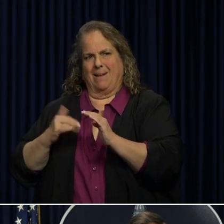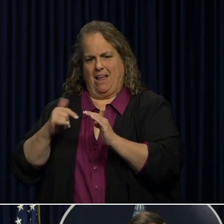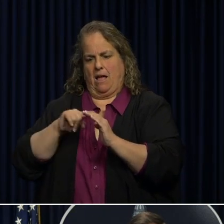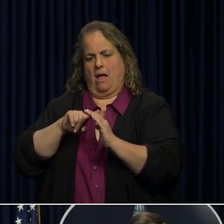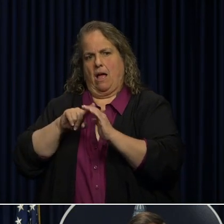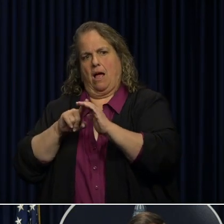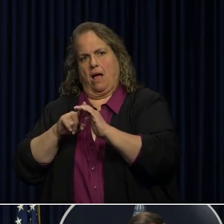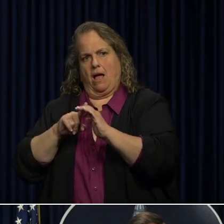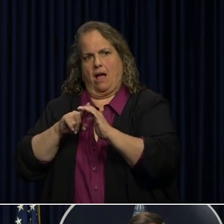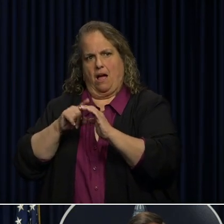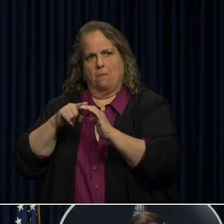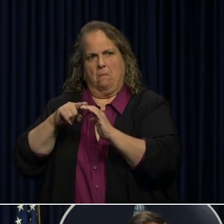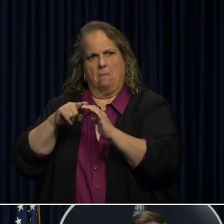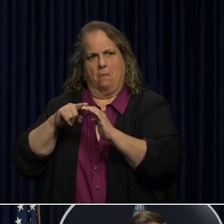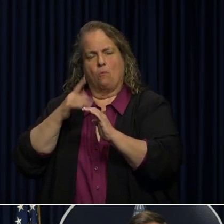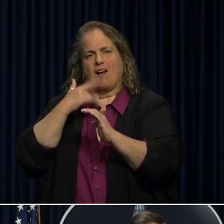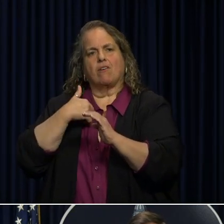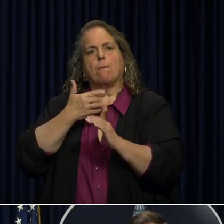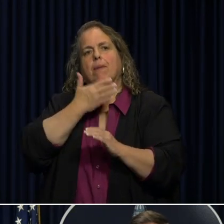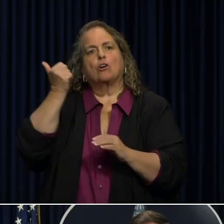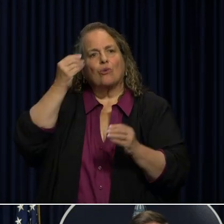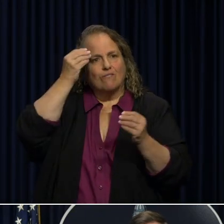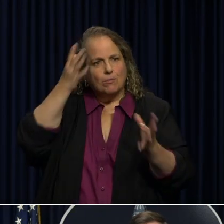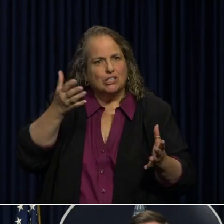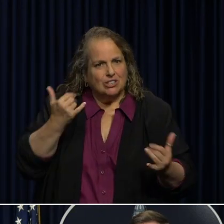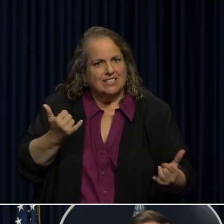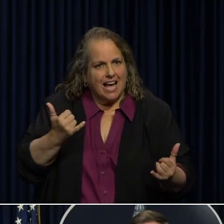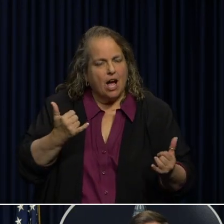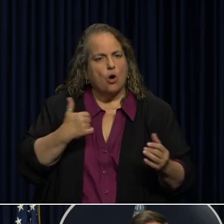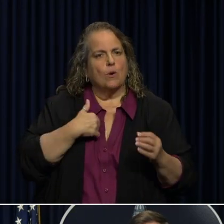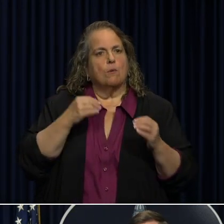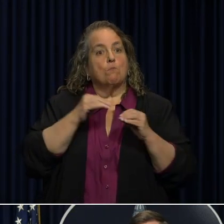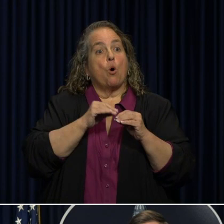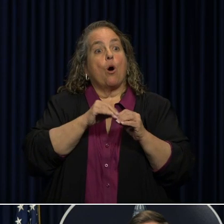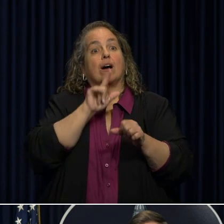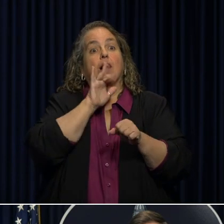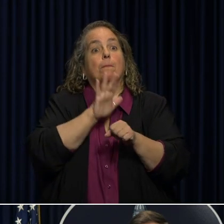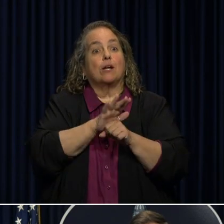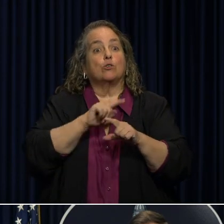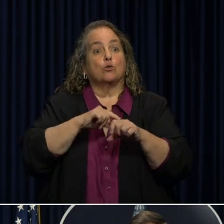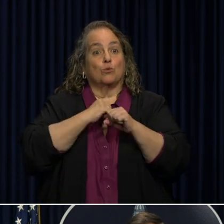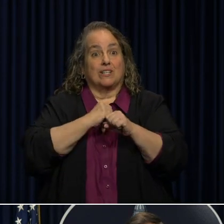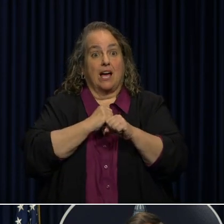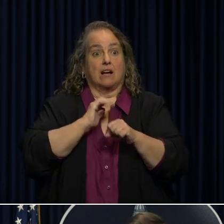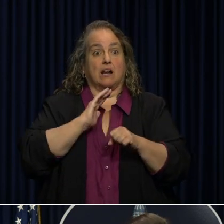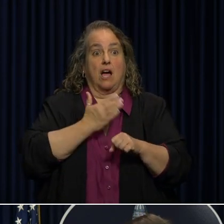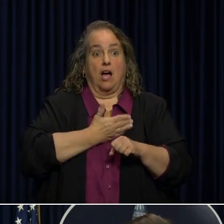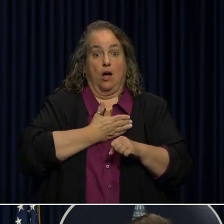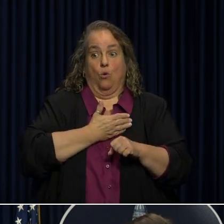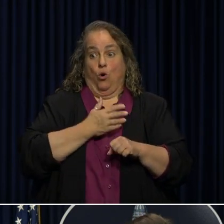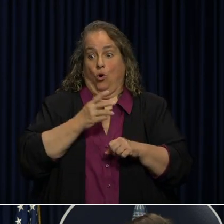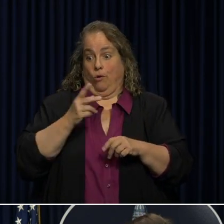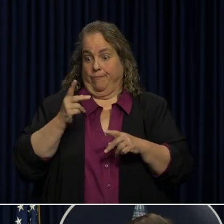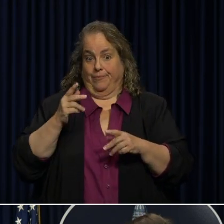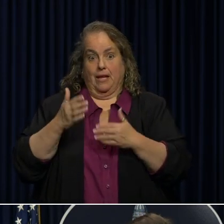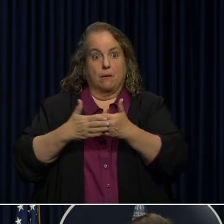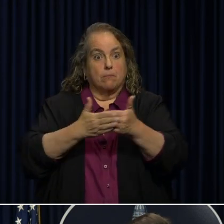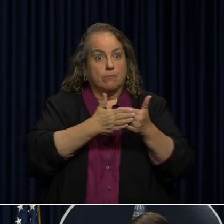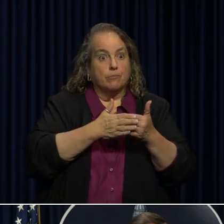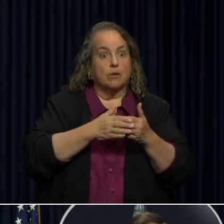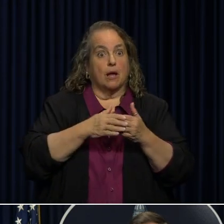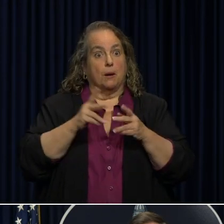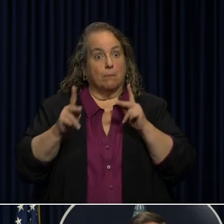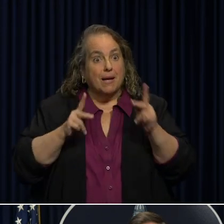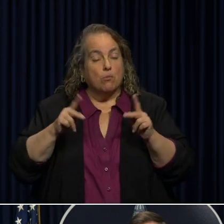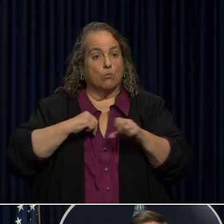had better information, and we are more committed to protecting our fellow human being than I